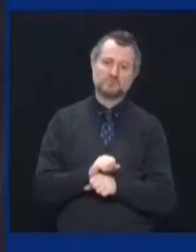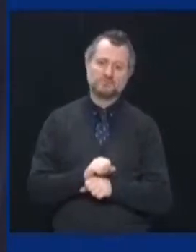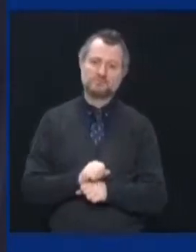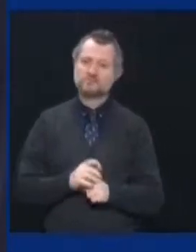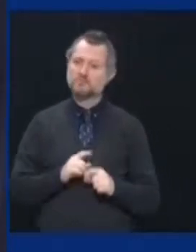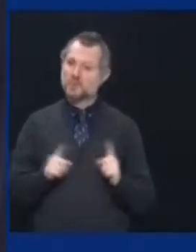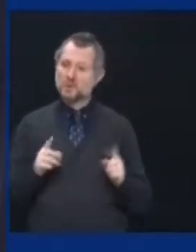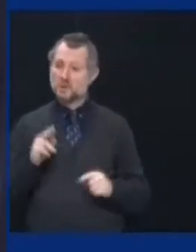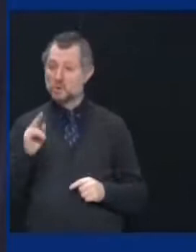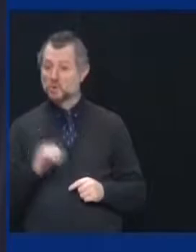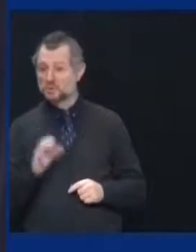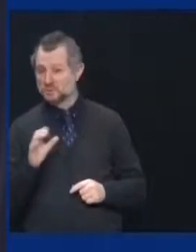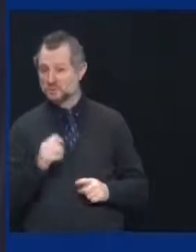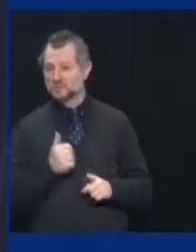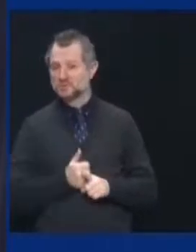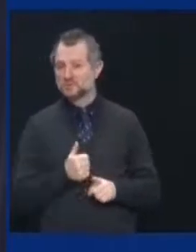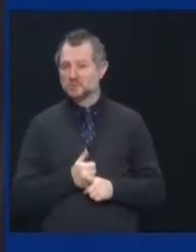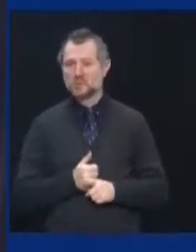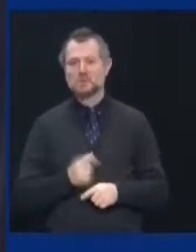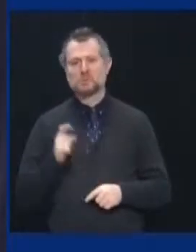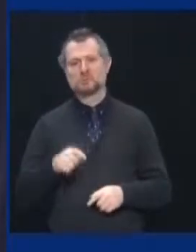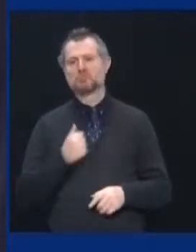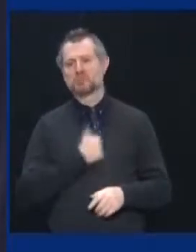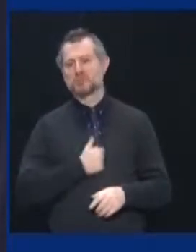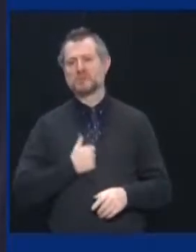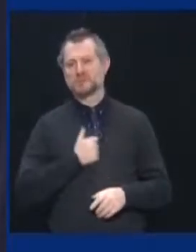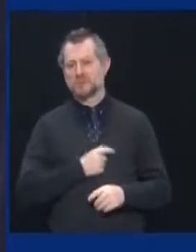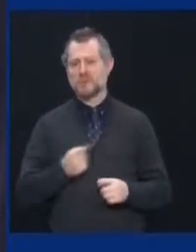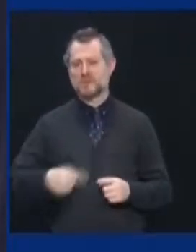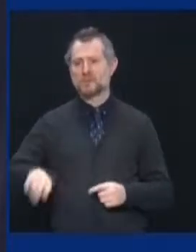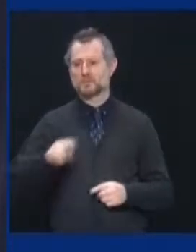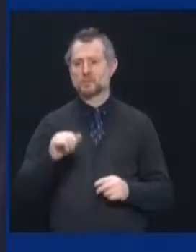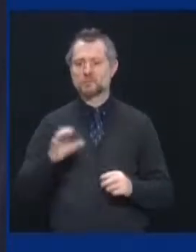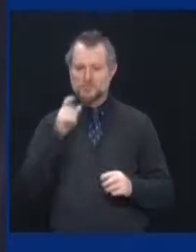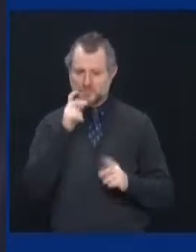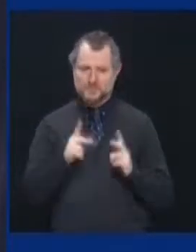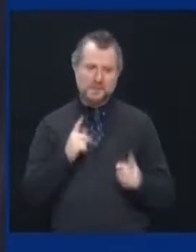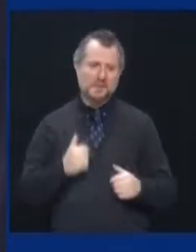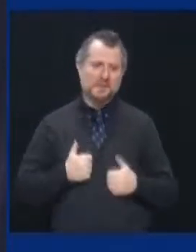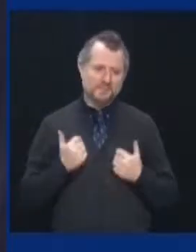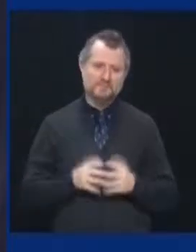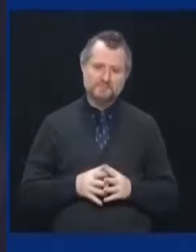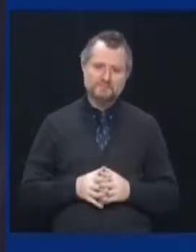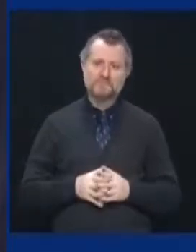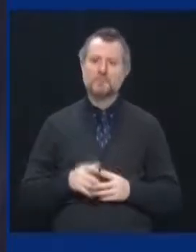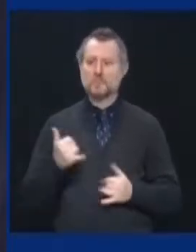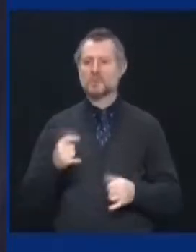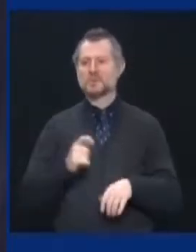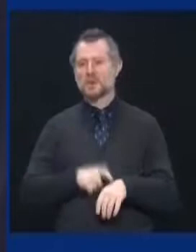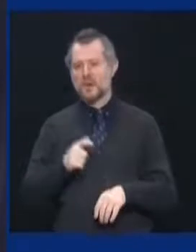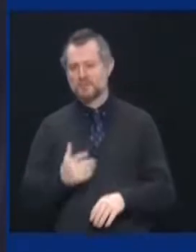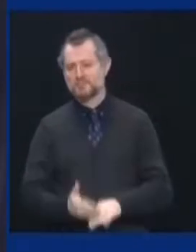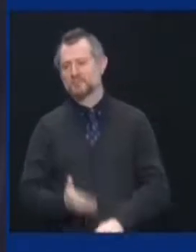deserve an apology. I think we have to work on now moving forward.